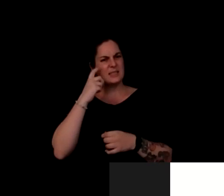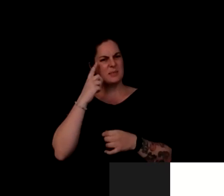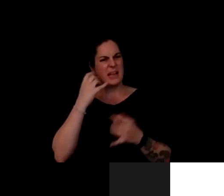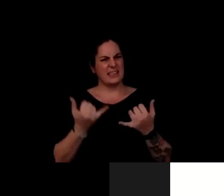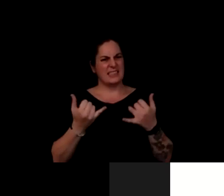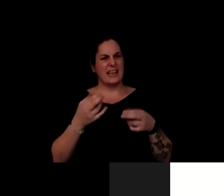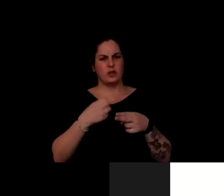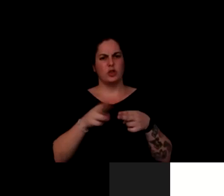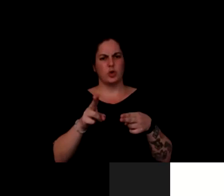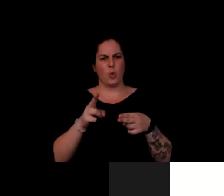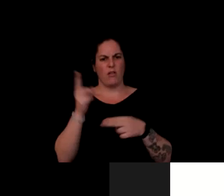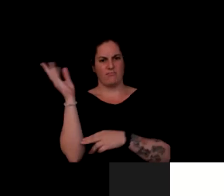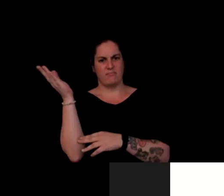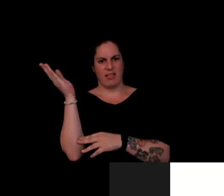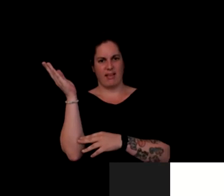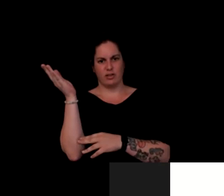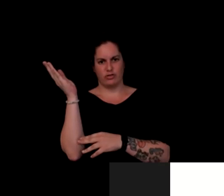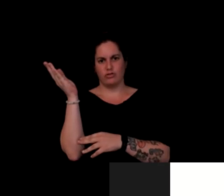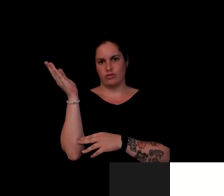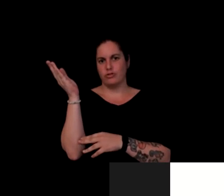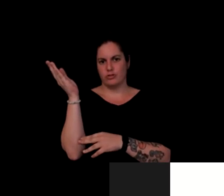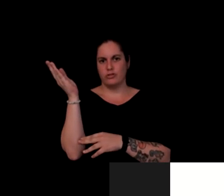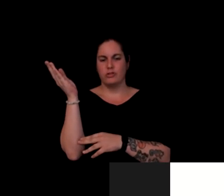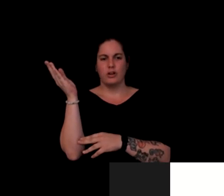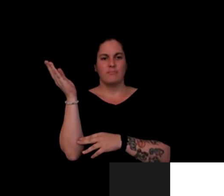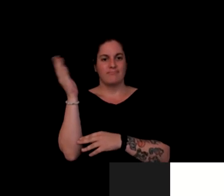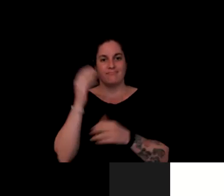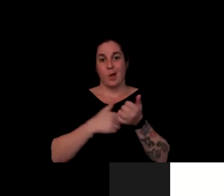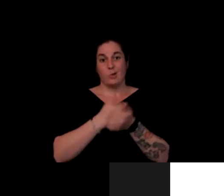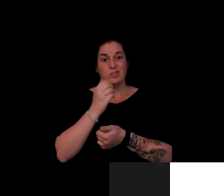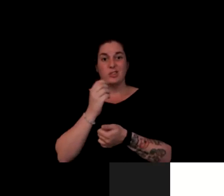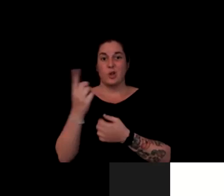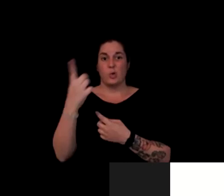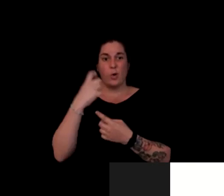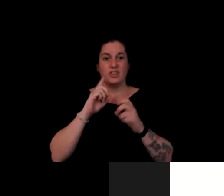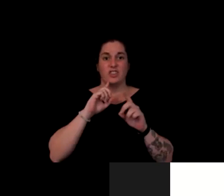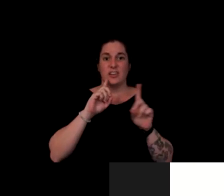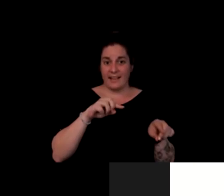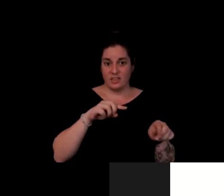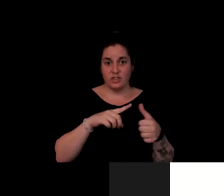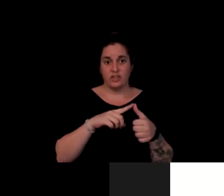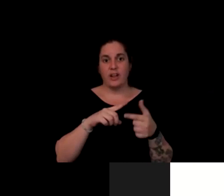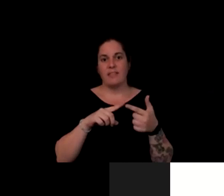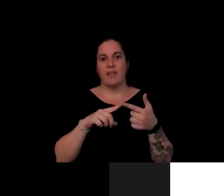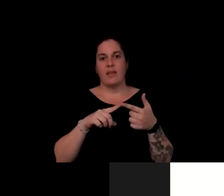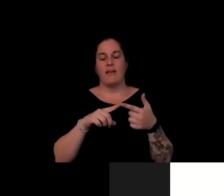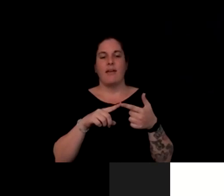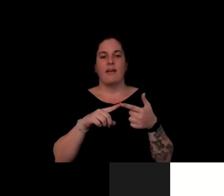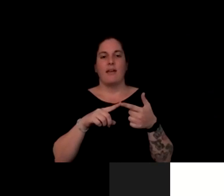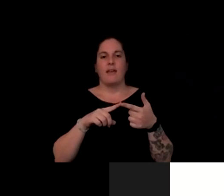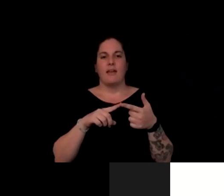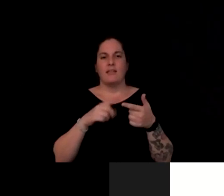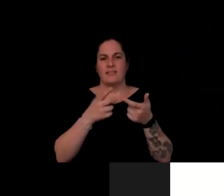short because I'm doing a Q&A regarding the project, and then we also have to wrap up the session